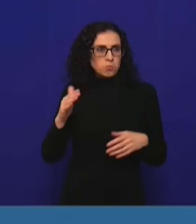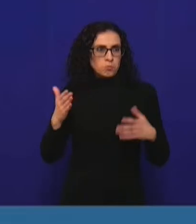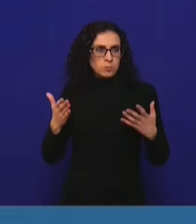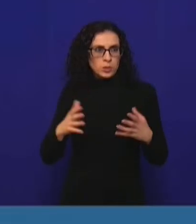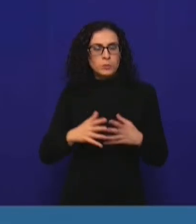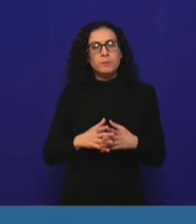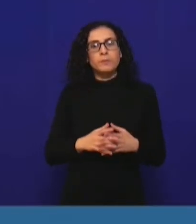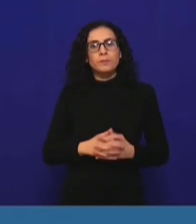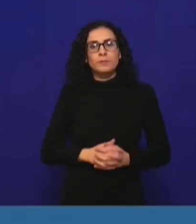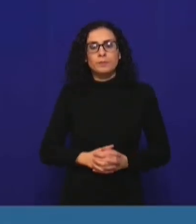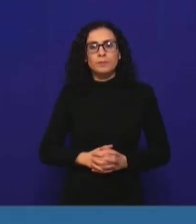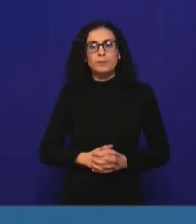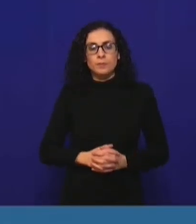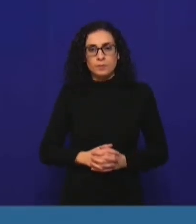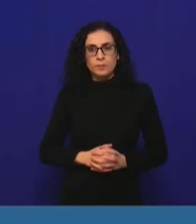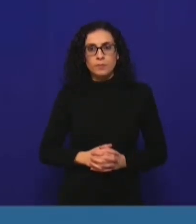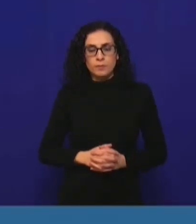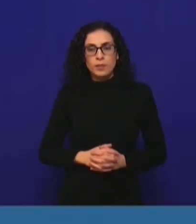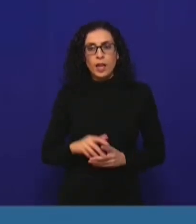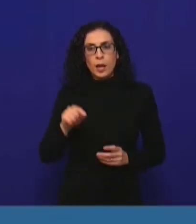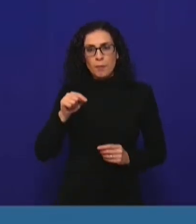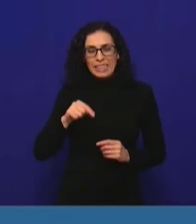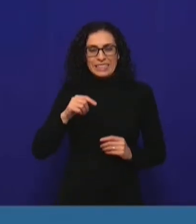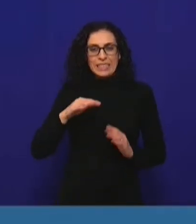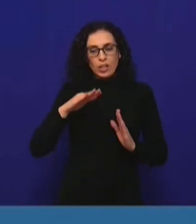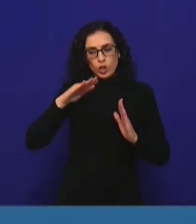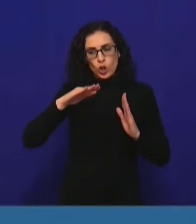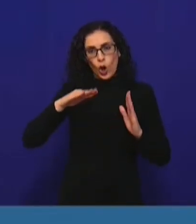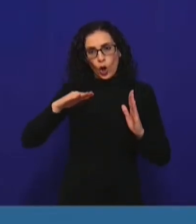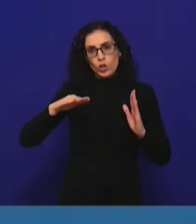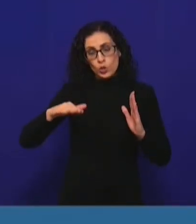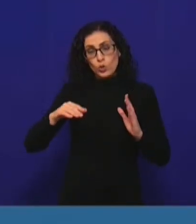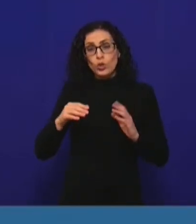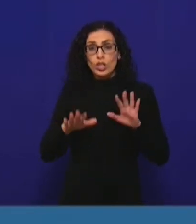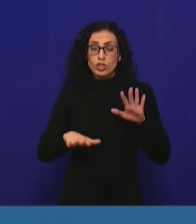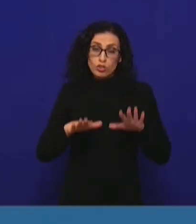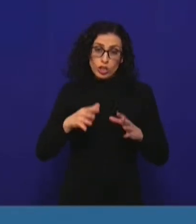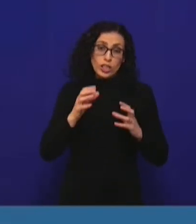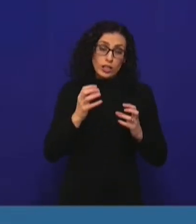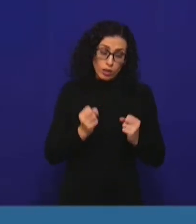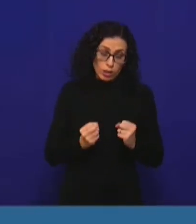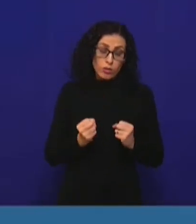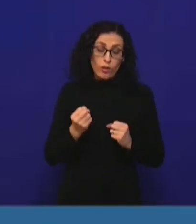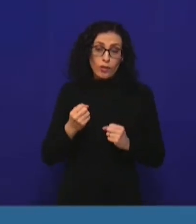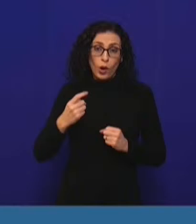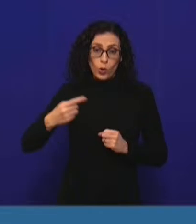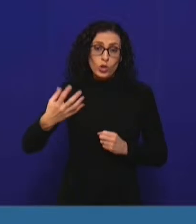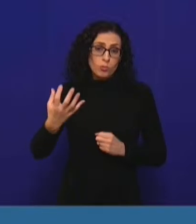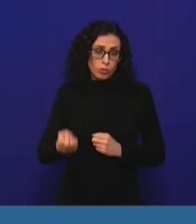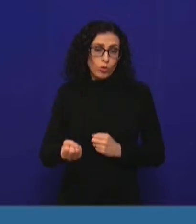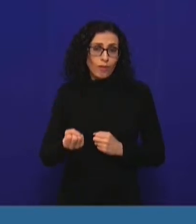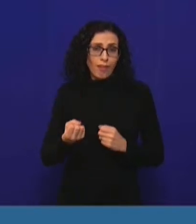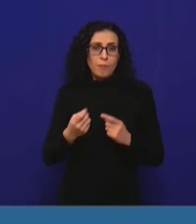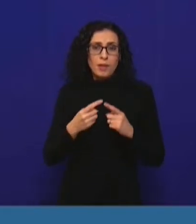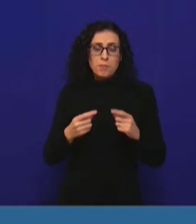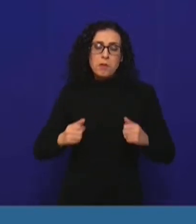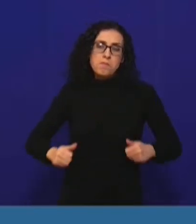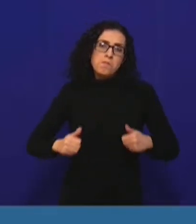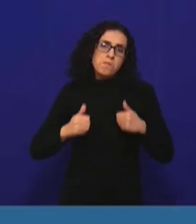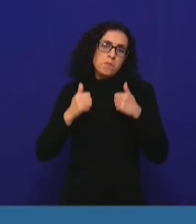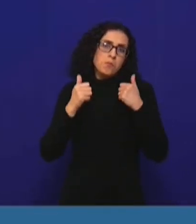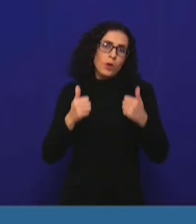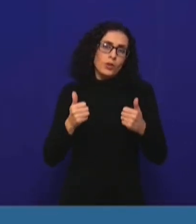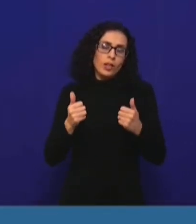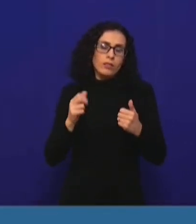bil-mod qegħdin naraw li dawn bil-mod qegħdin jonqsu qed ikollna xorta xi ftit ta' kuljum, però l-importanti li inti dejjem taqbad